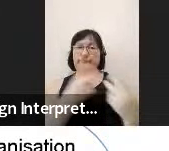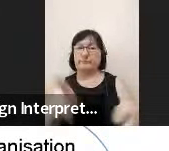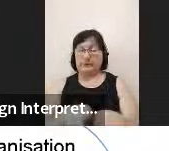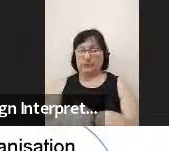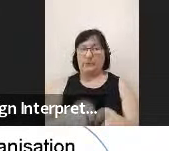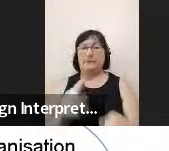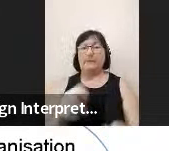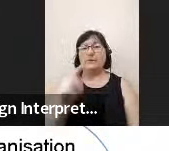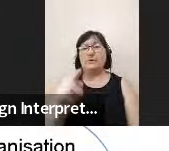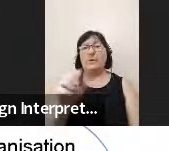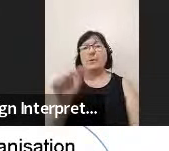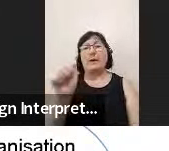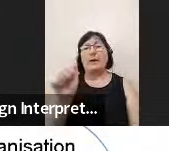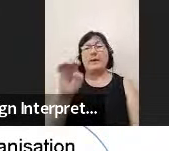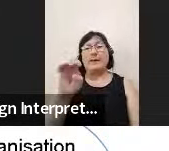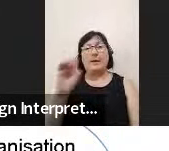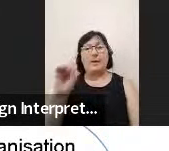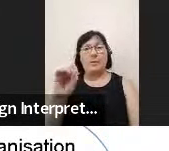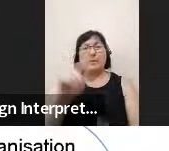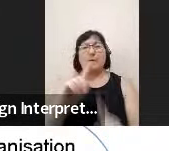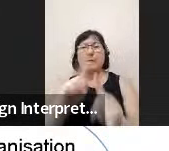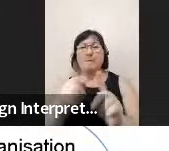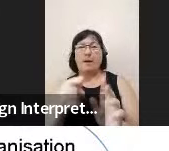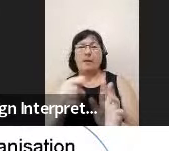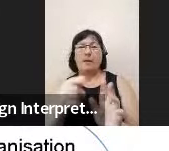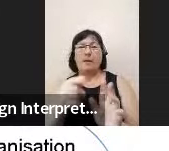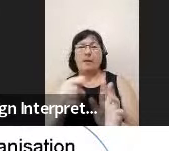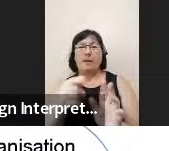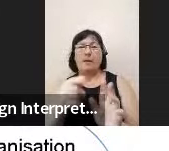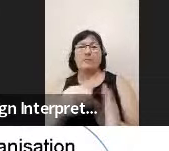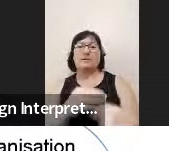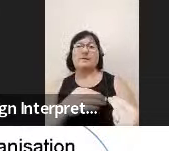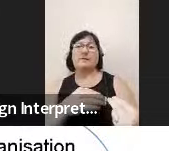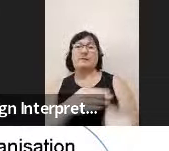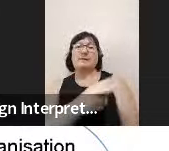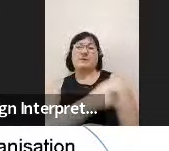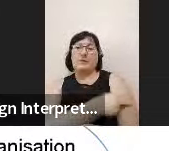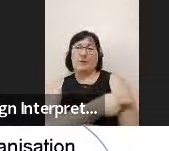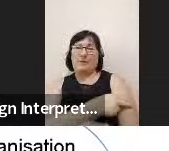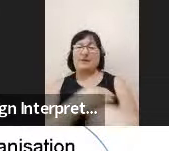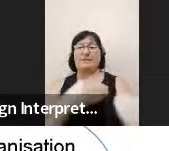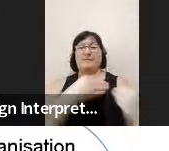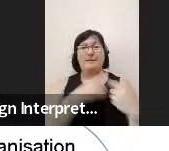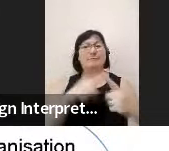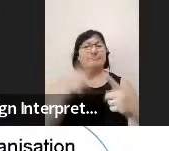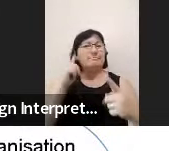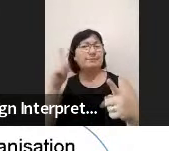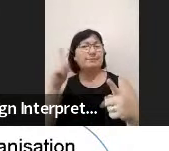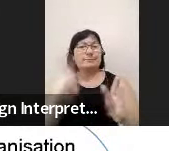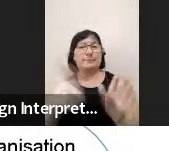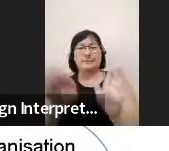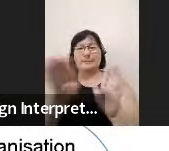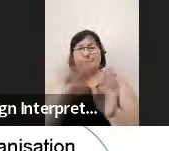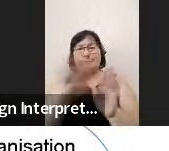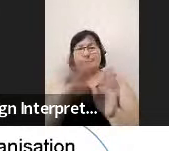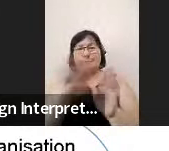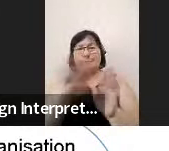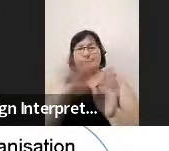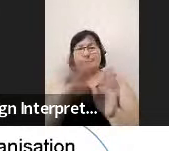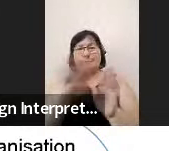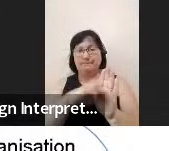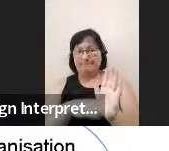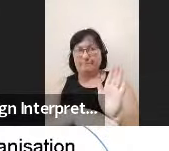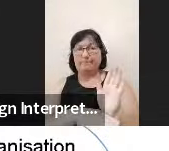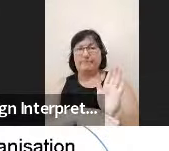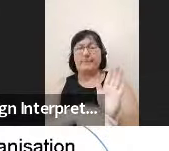compliance, safety, and security. So you need to be compliant to be able to join into this program.